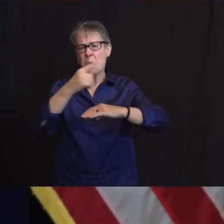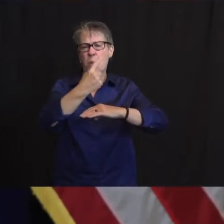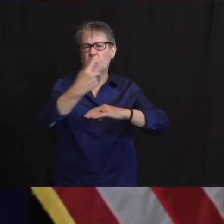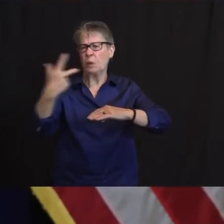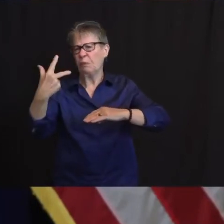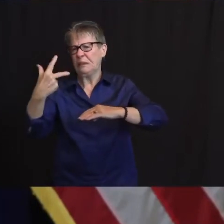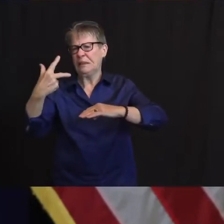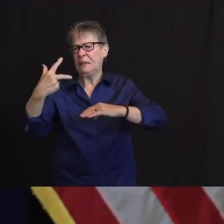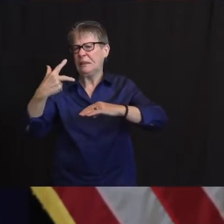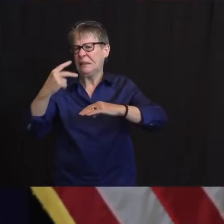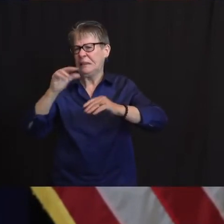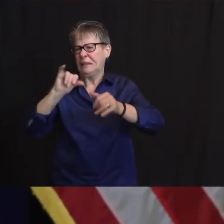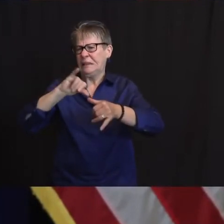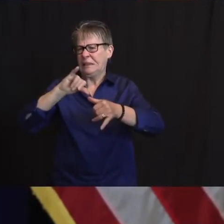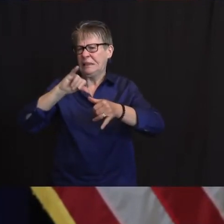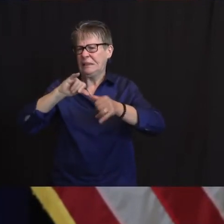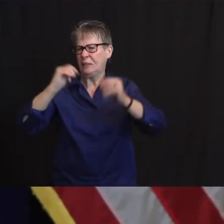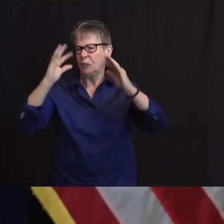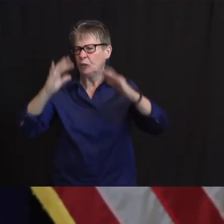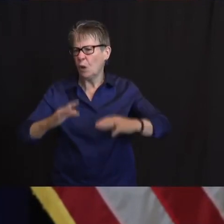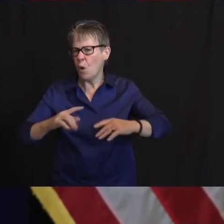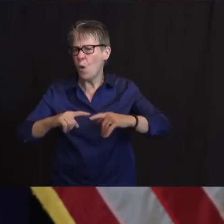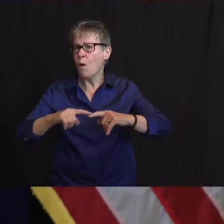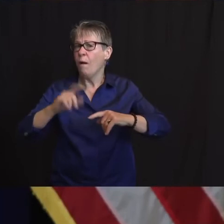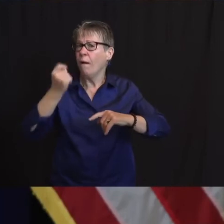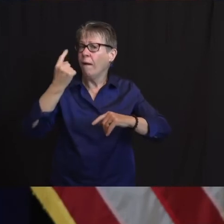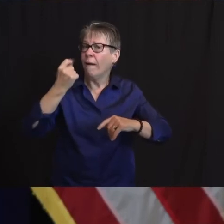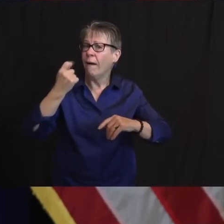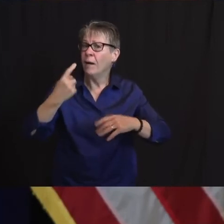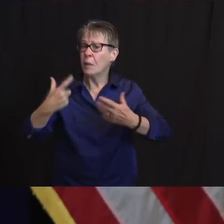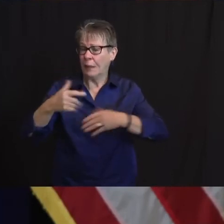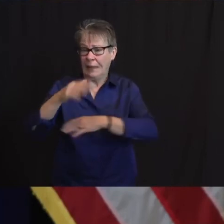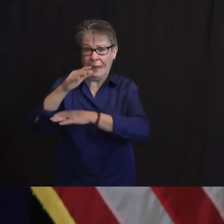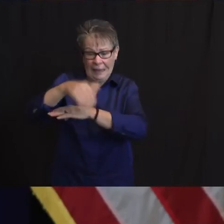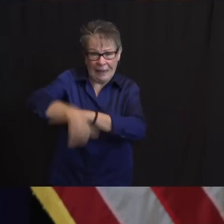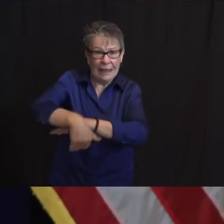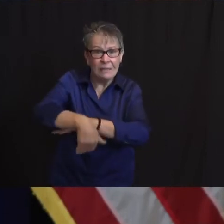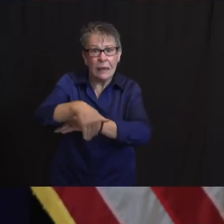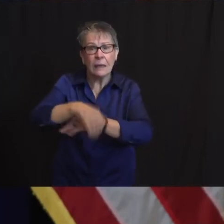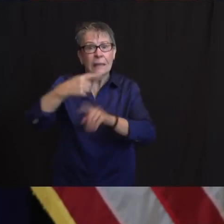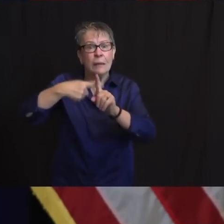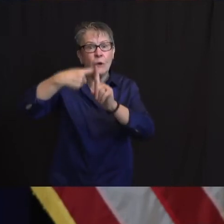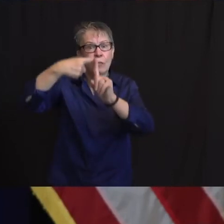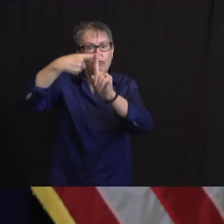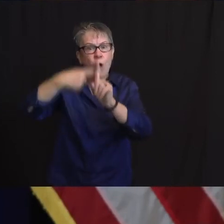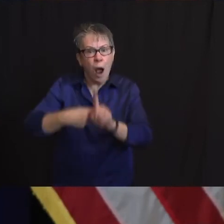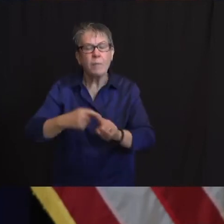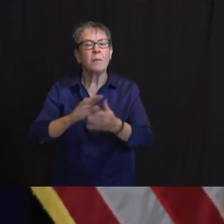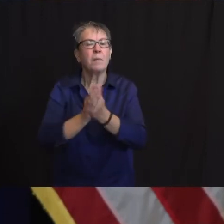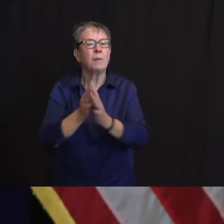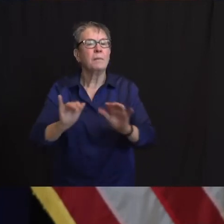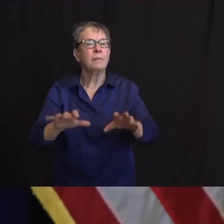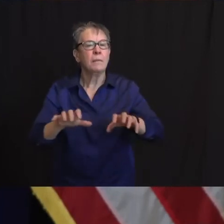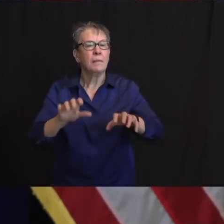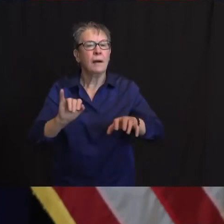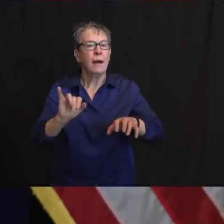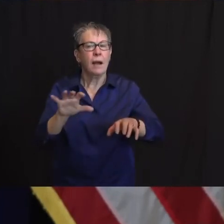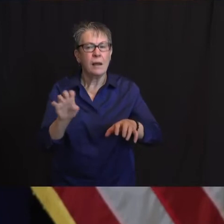evening commute. DOT, we're in constant contact with them. They've brined just about all the major arteries already today,